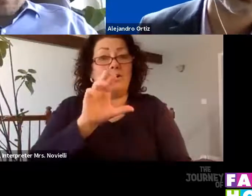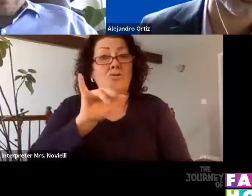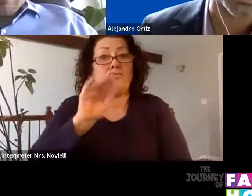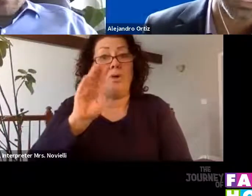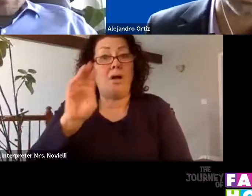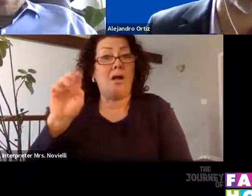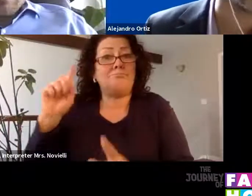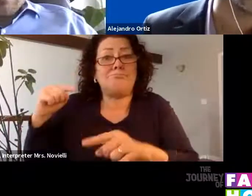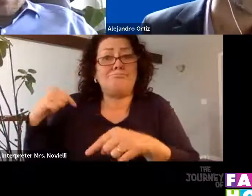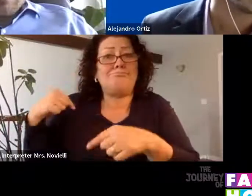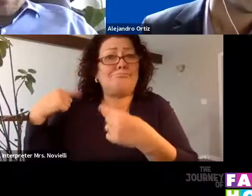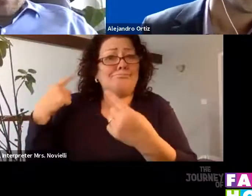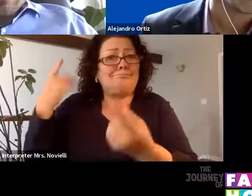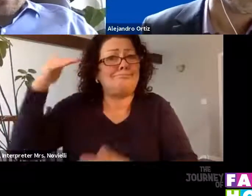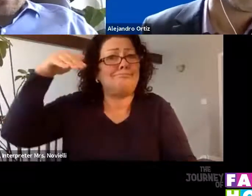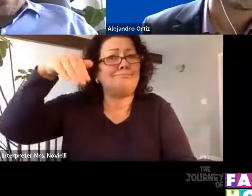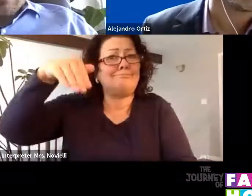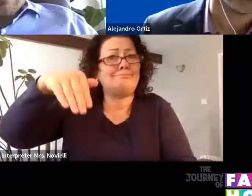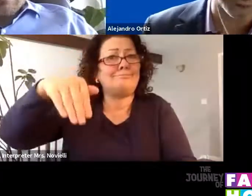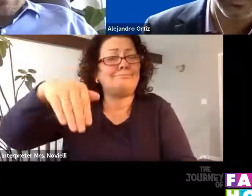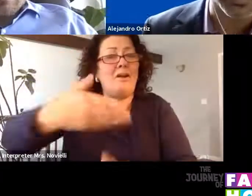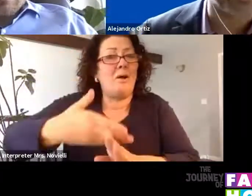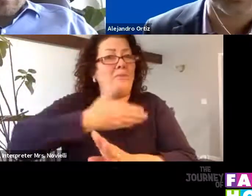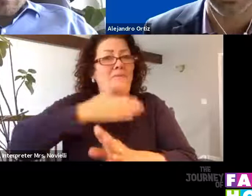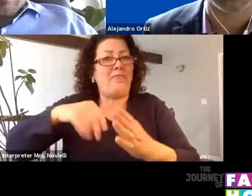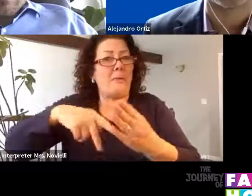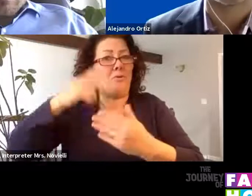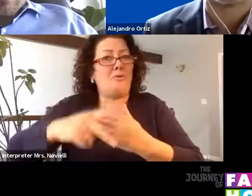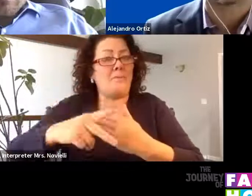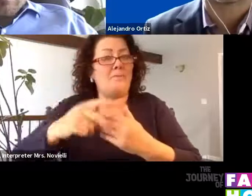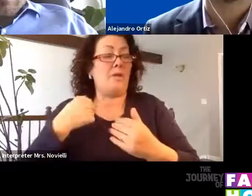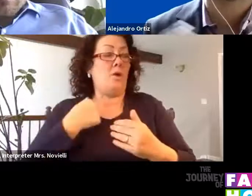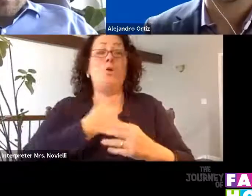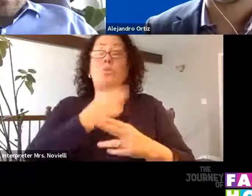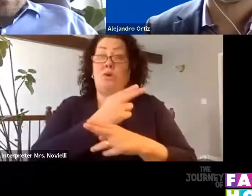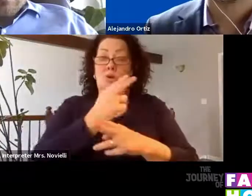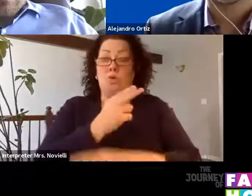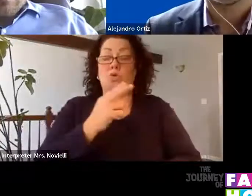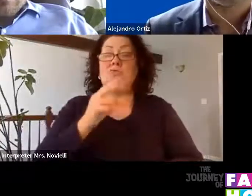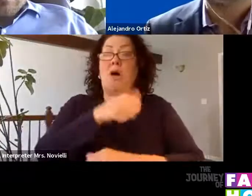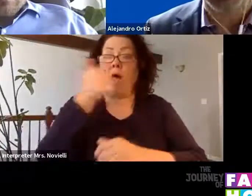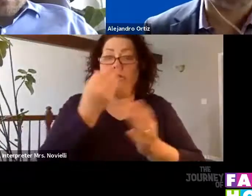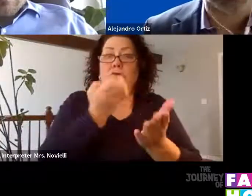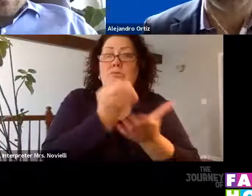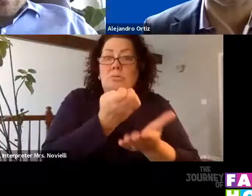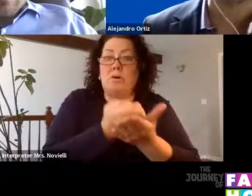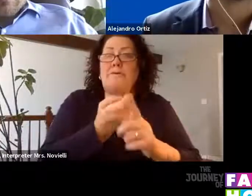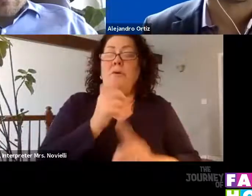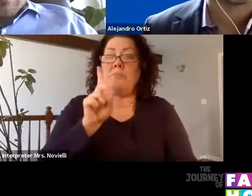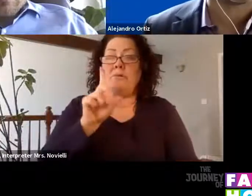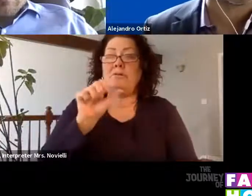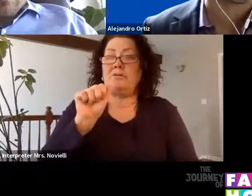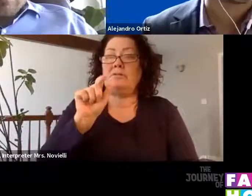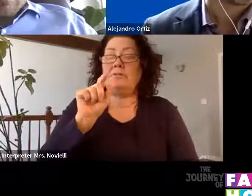years before they enacted this program. And, you know, we used FBI and other criminal data to show that there was no